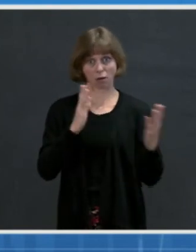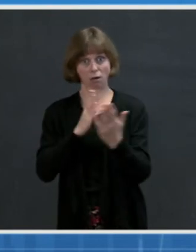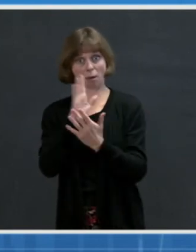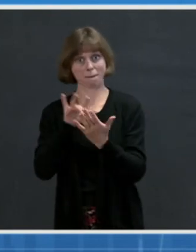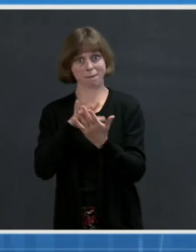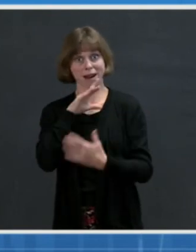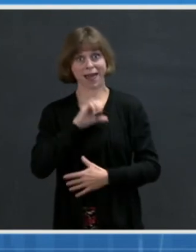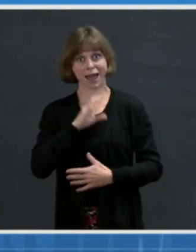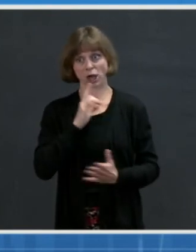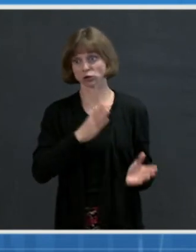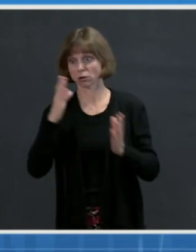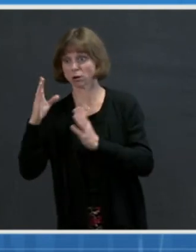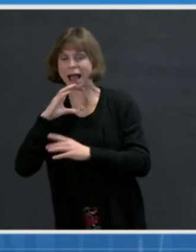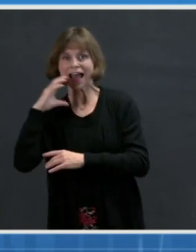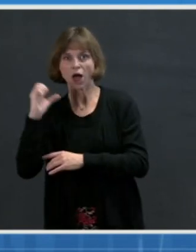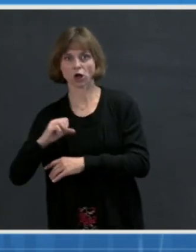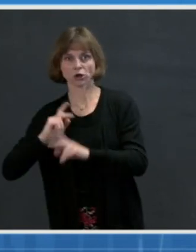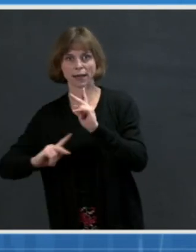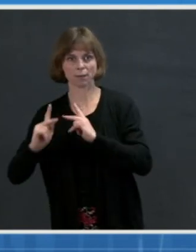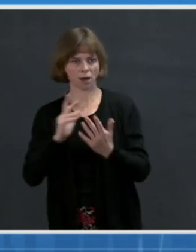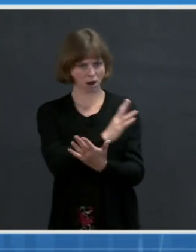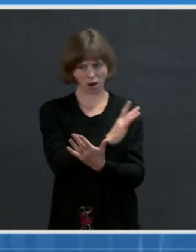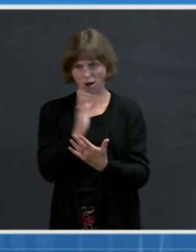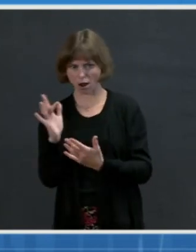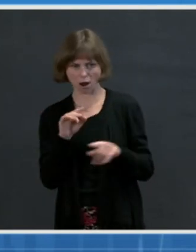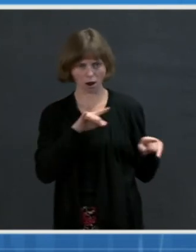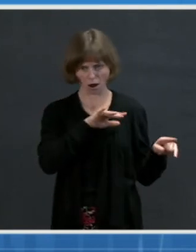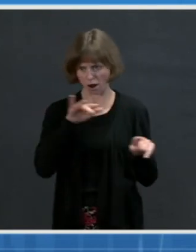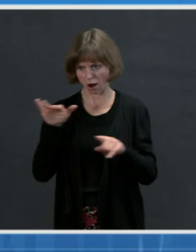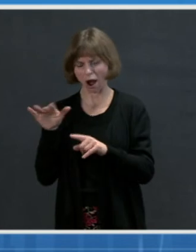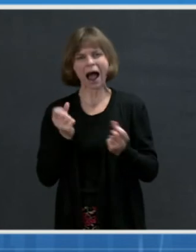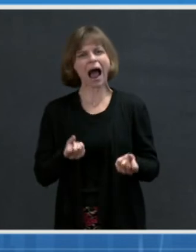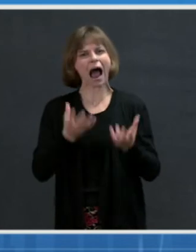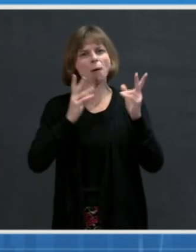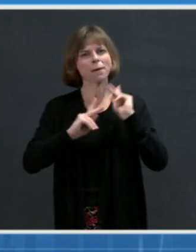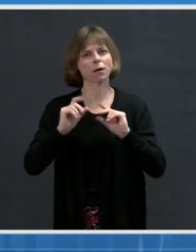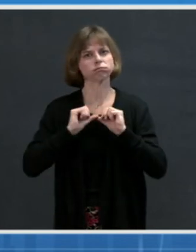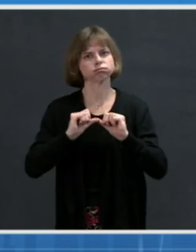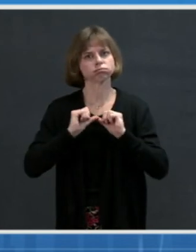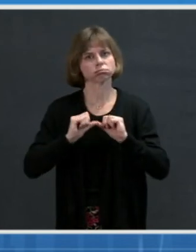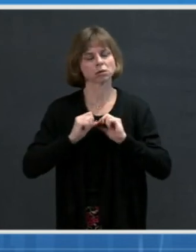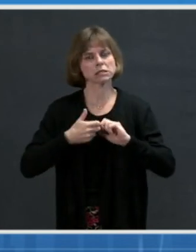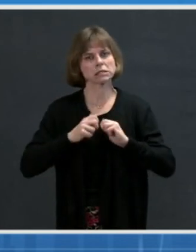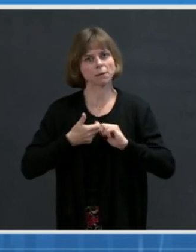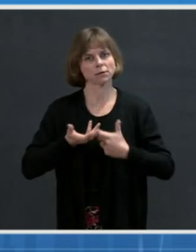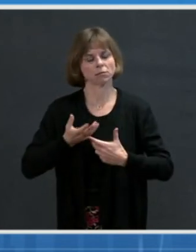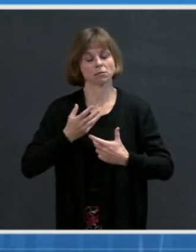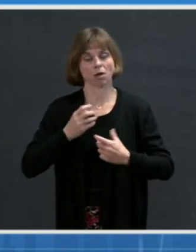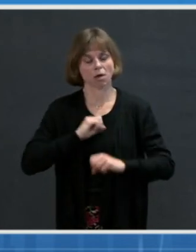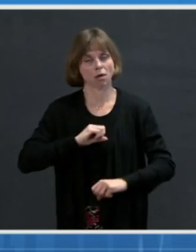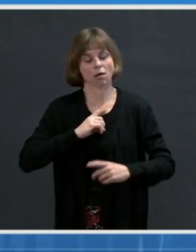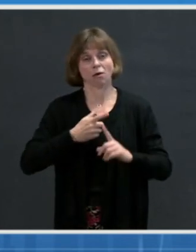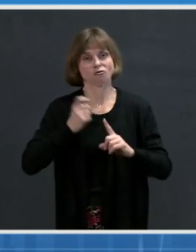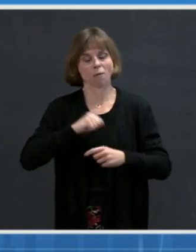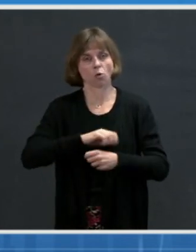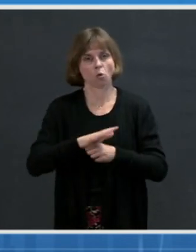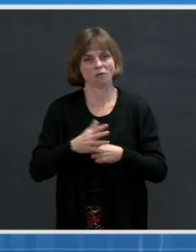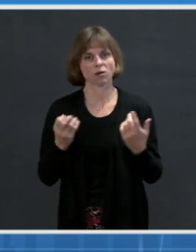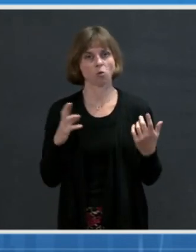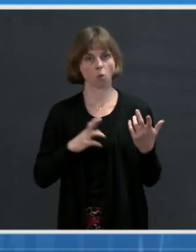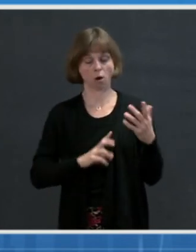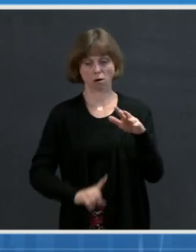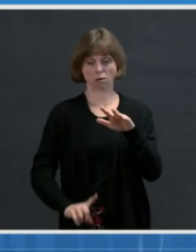elderly. How many people continue to have symptoms of COVID-19, or even, as we've seen, develop